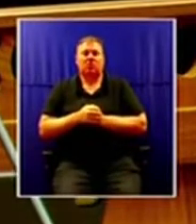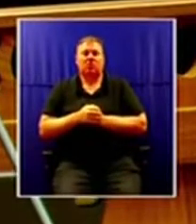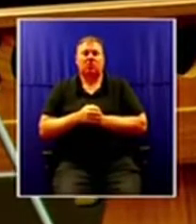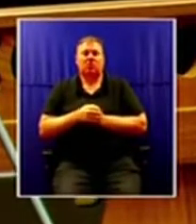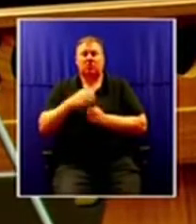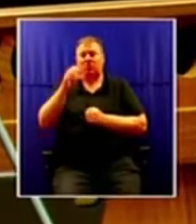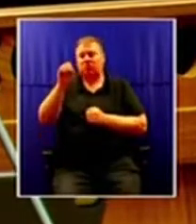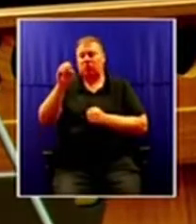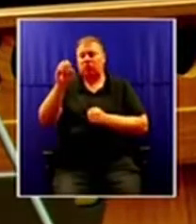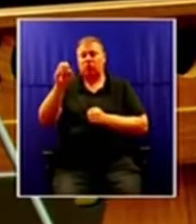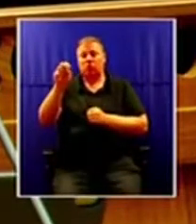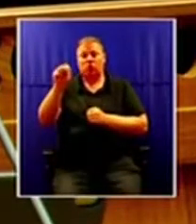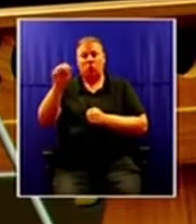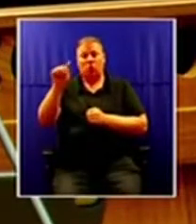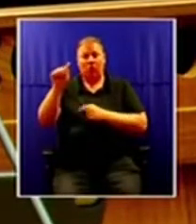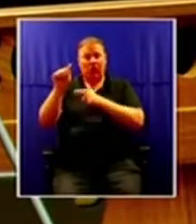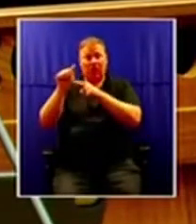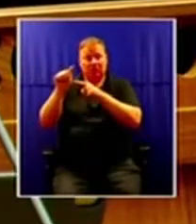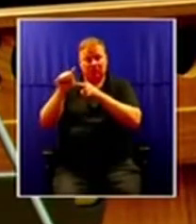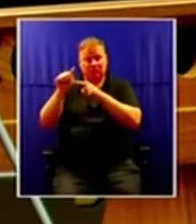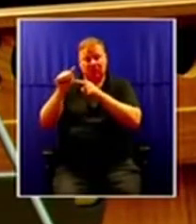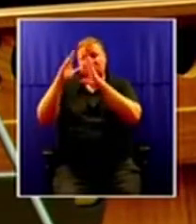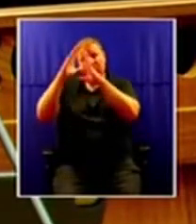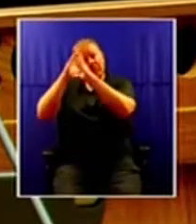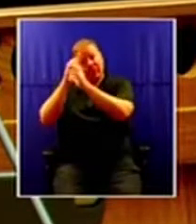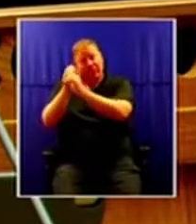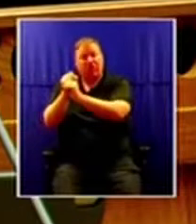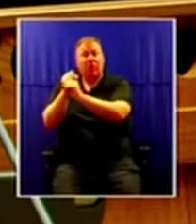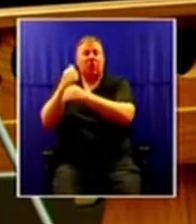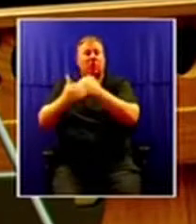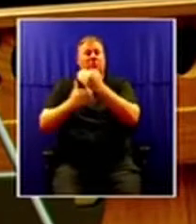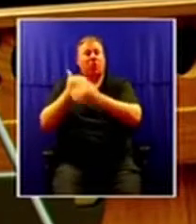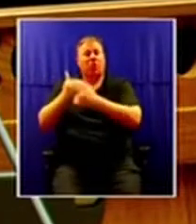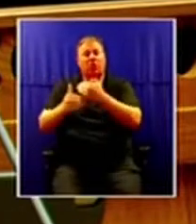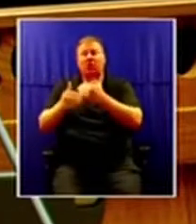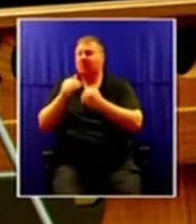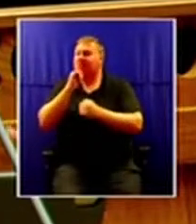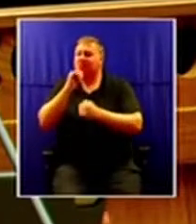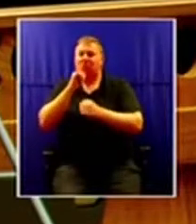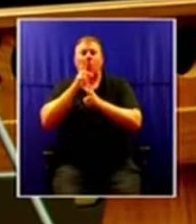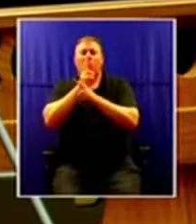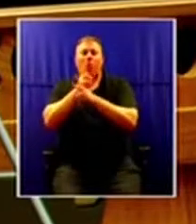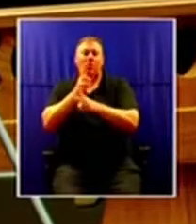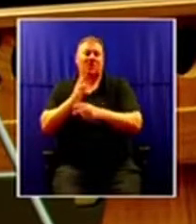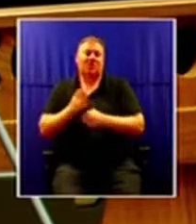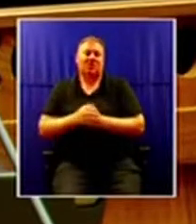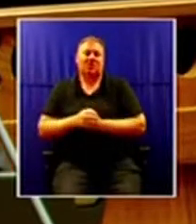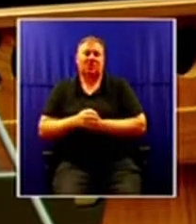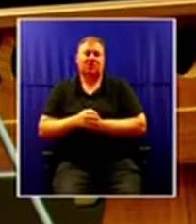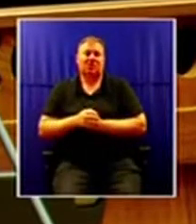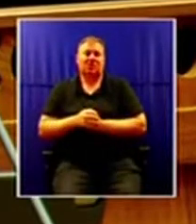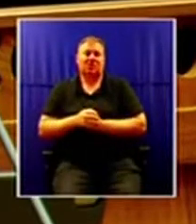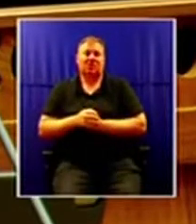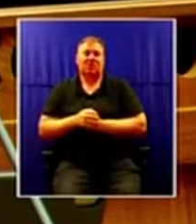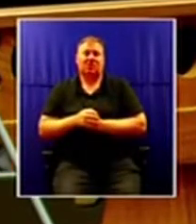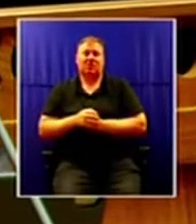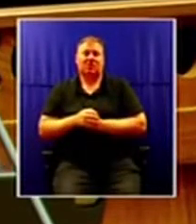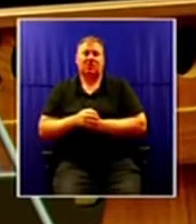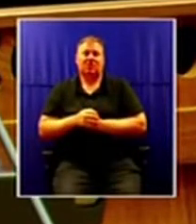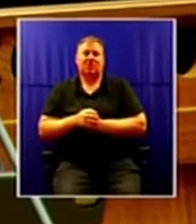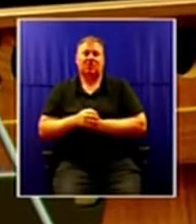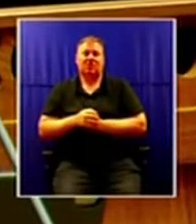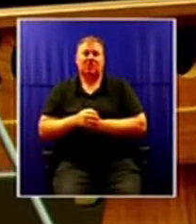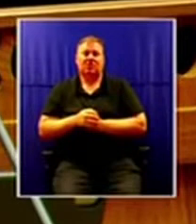address focuses on progress and not promises. And those who extracted promises